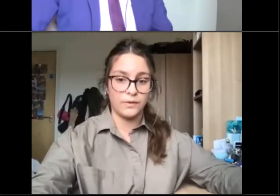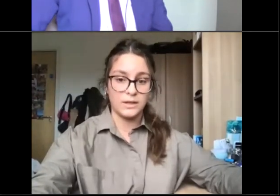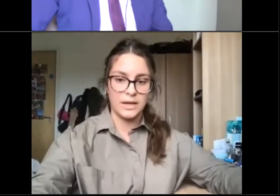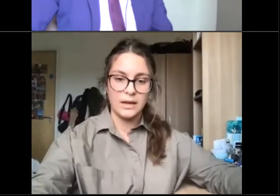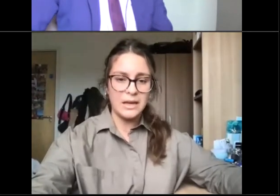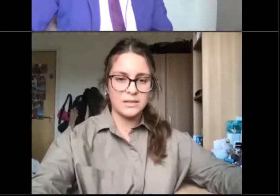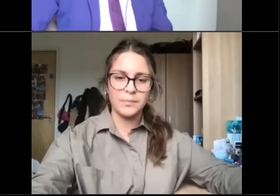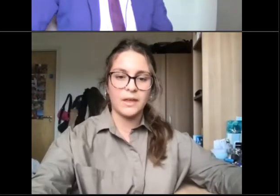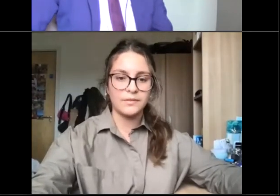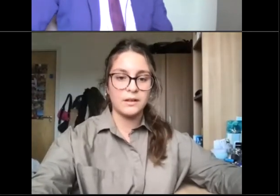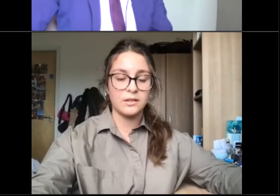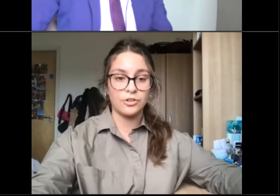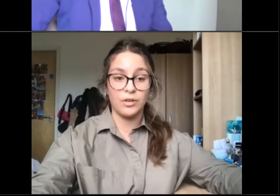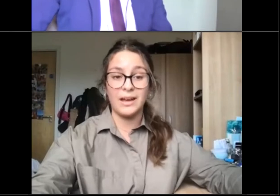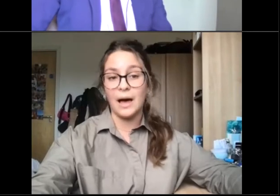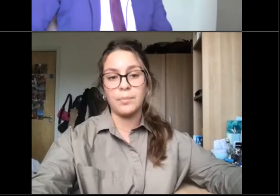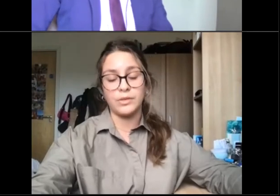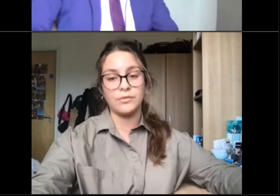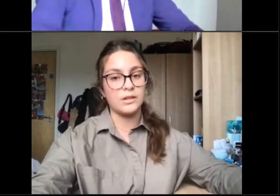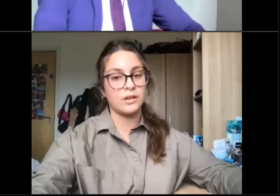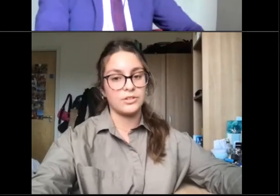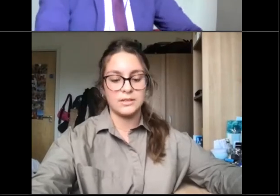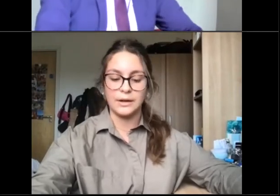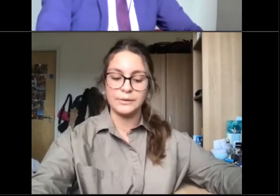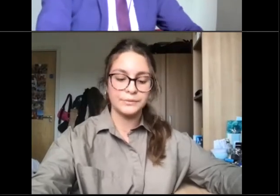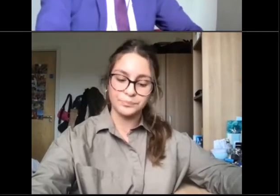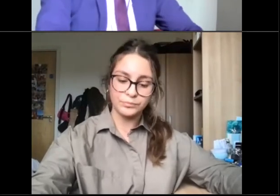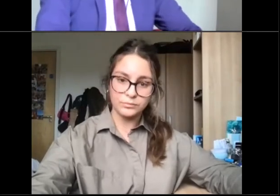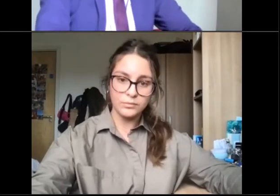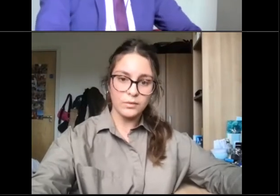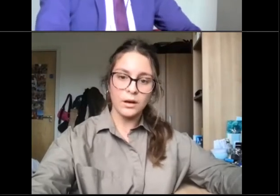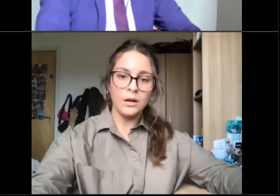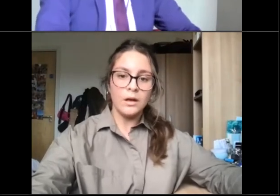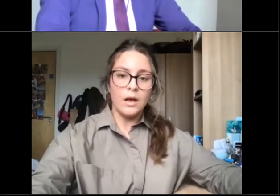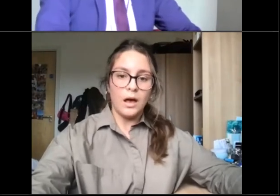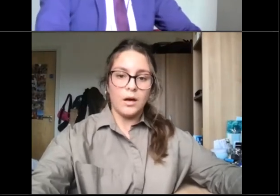attend university? Something that I've seen, there's such a gap within research itself.